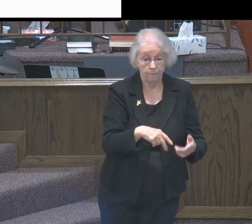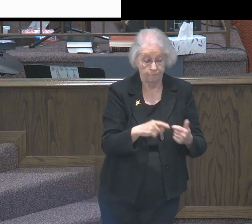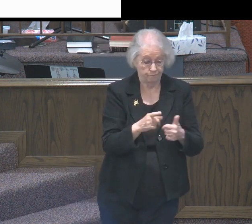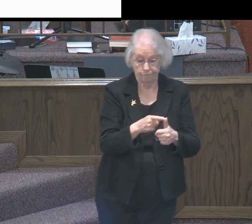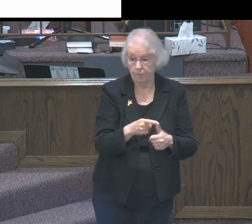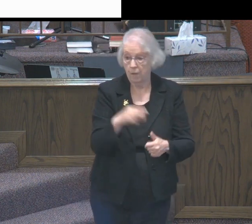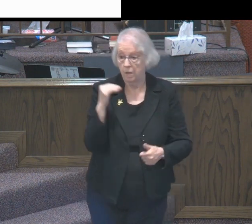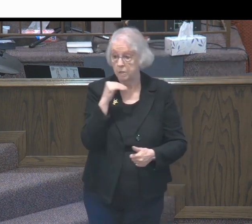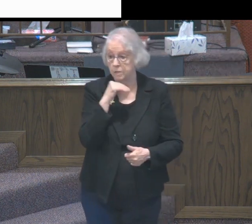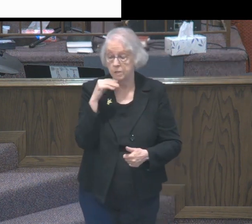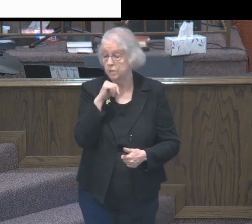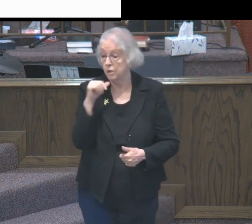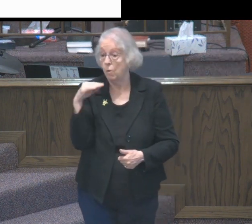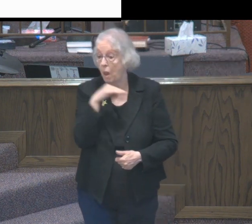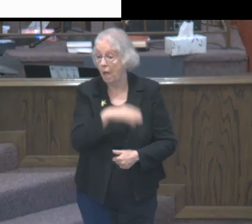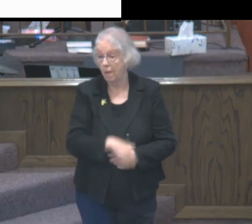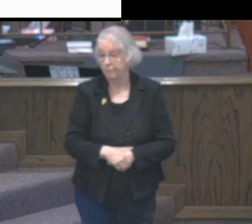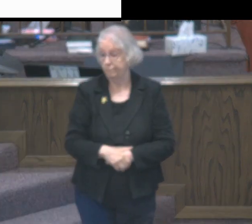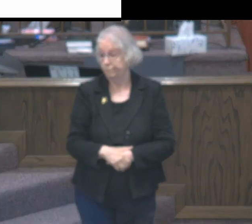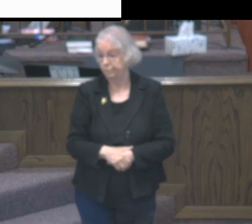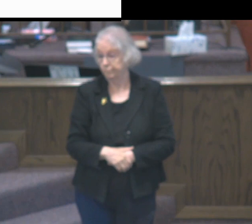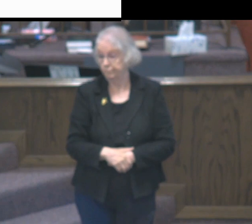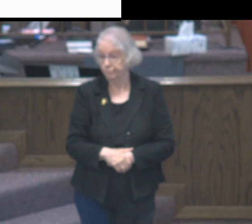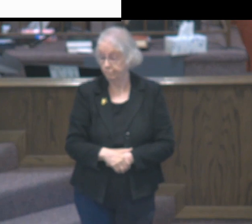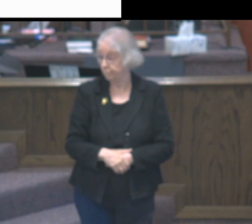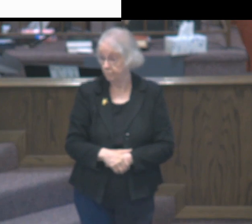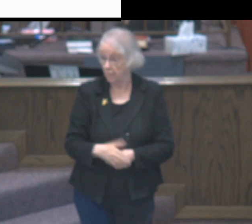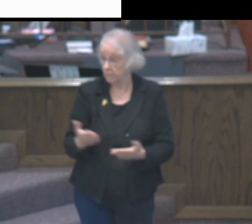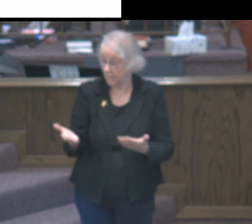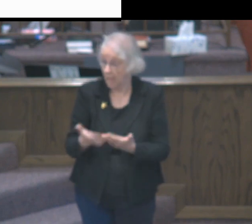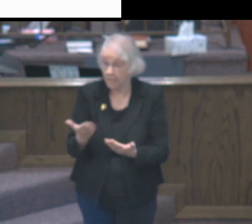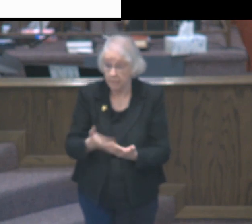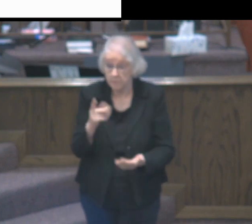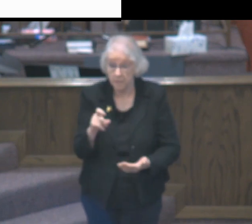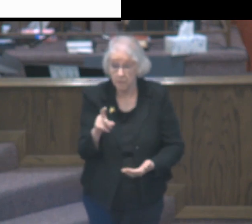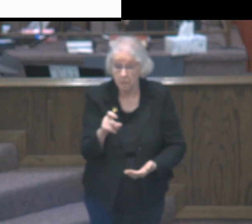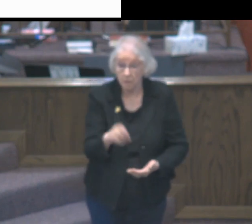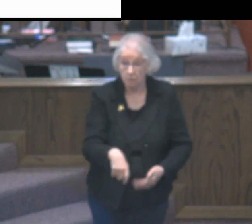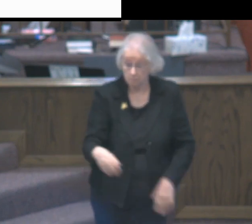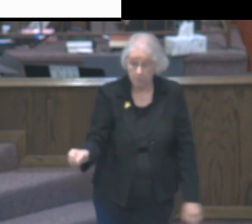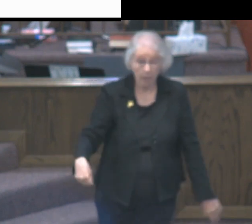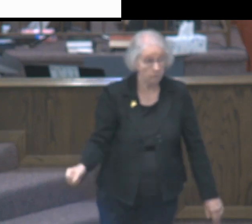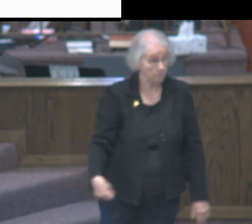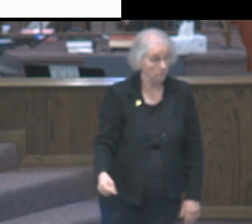Never mind how I feel about you internally, what's really going on in my head when I look at you.